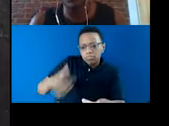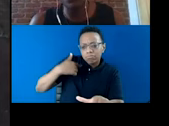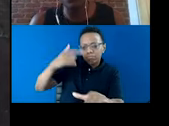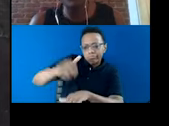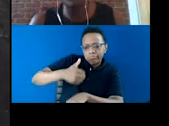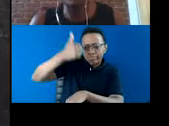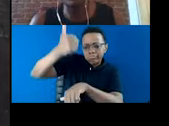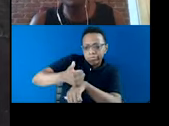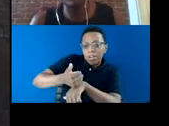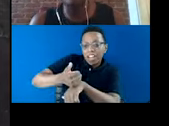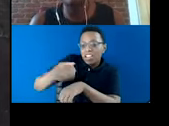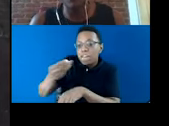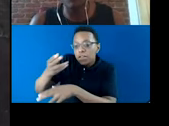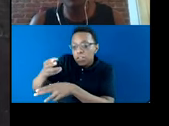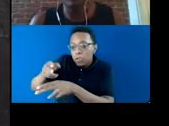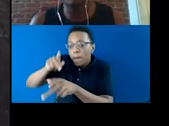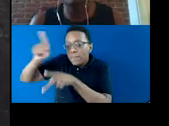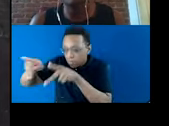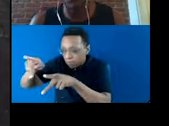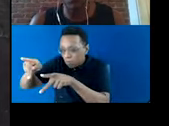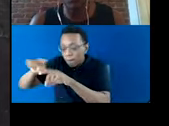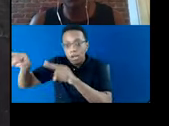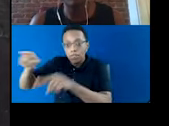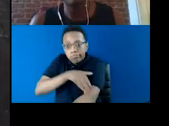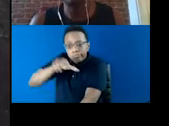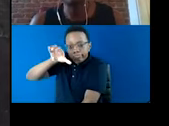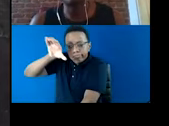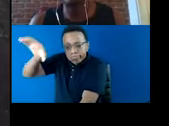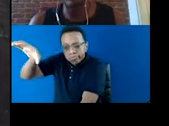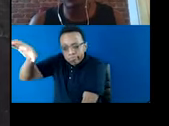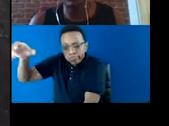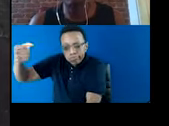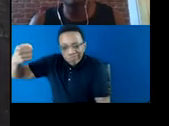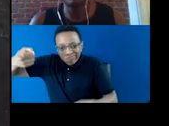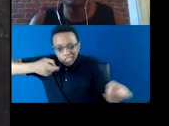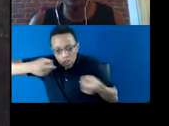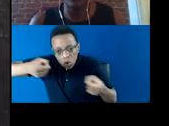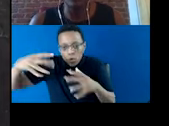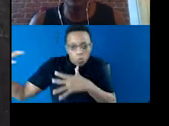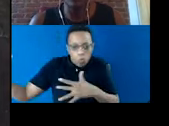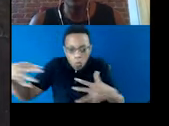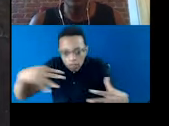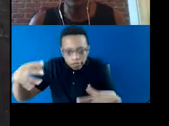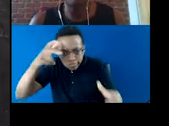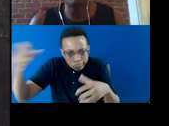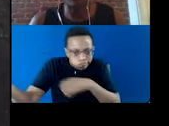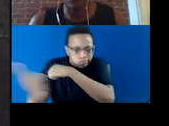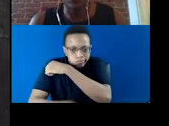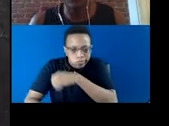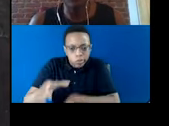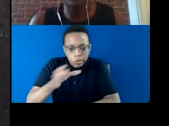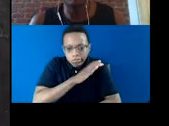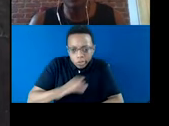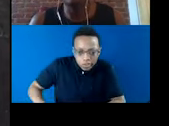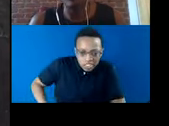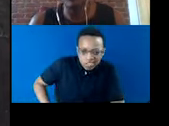by very few people with lots of power through warfare, through demonization, through Christianity, through